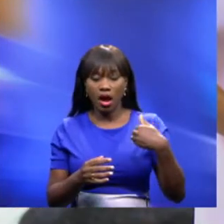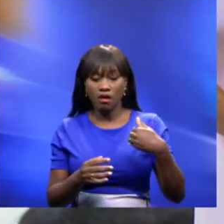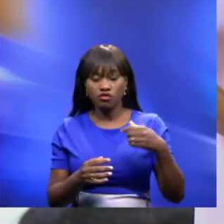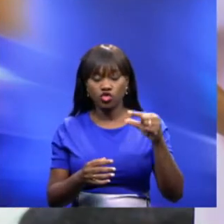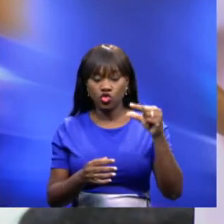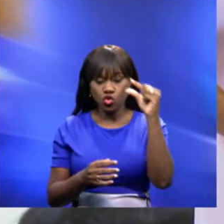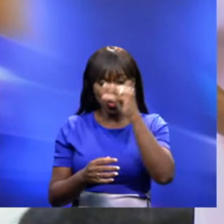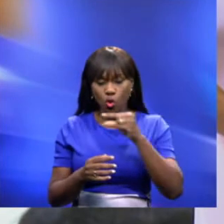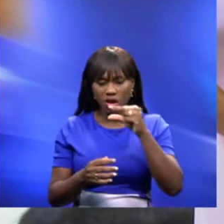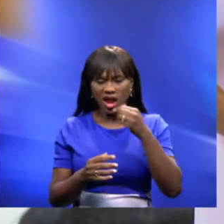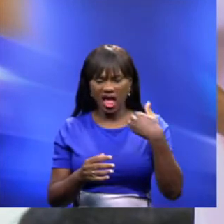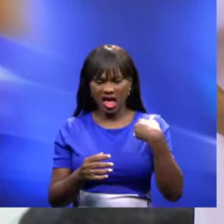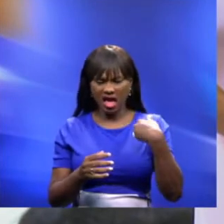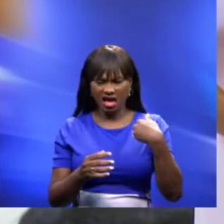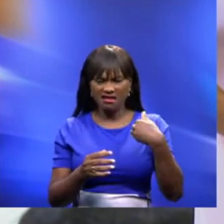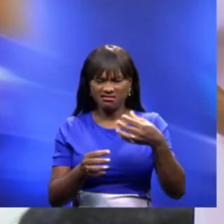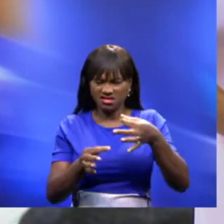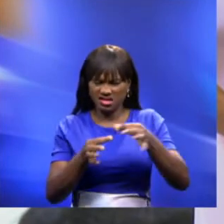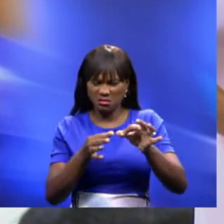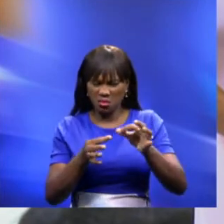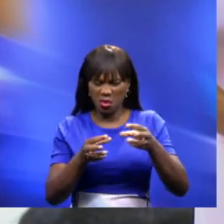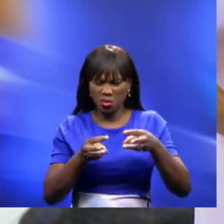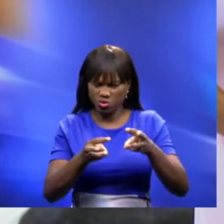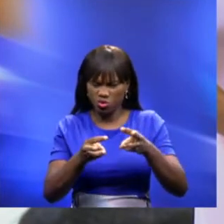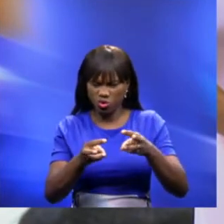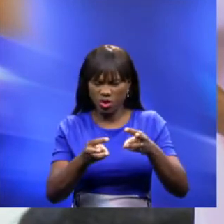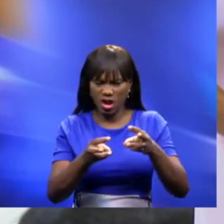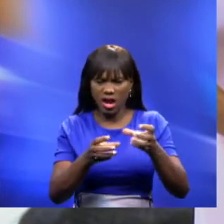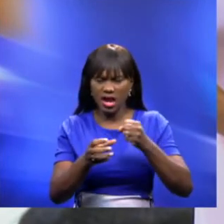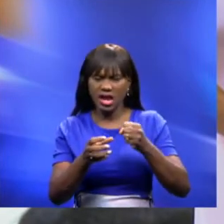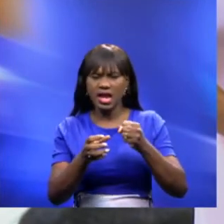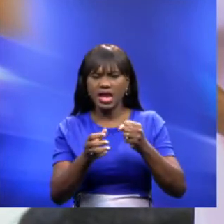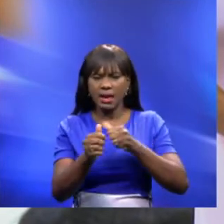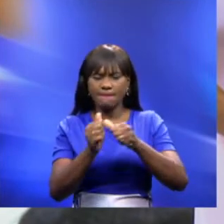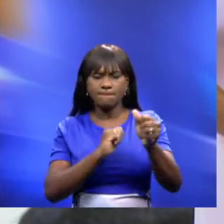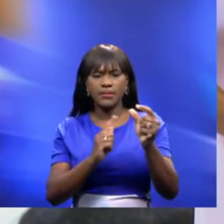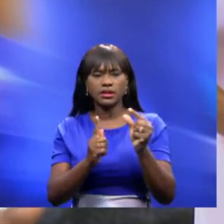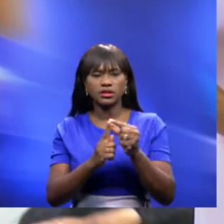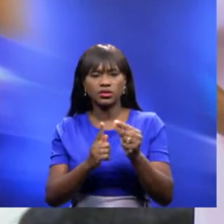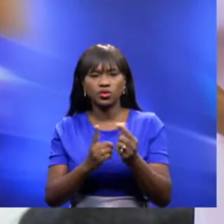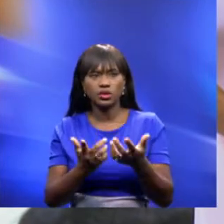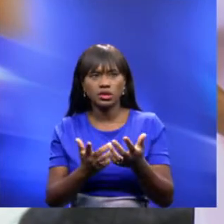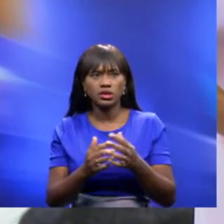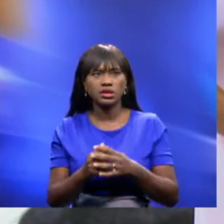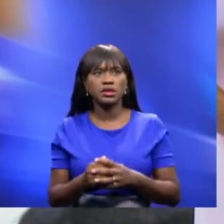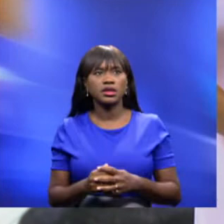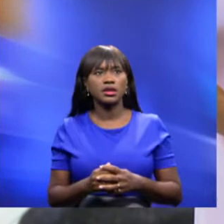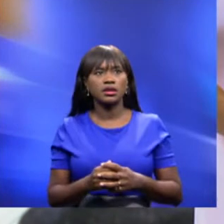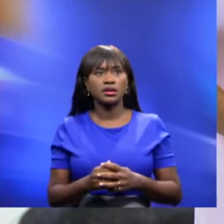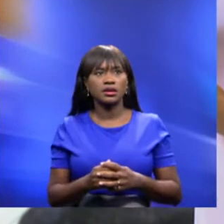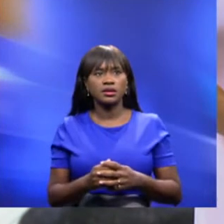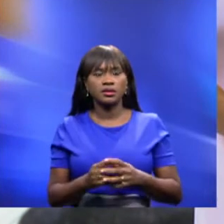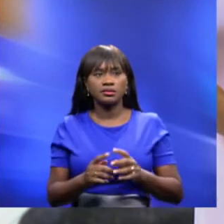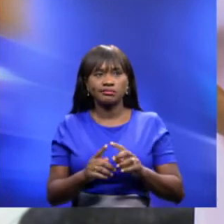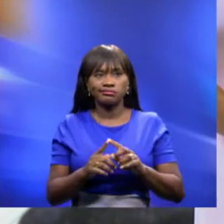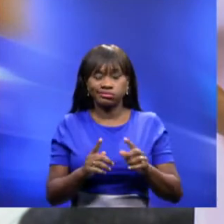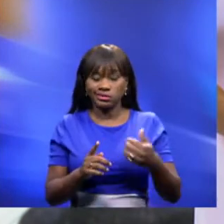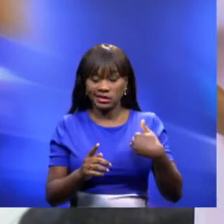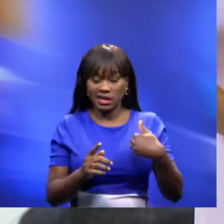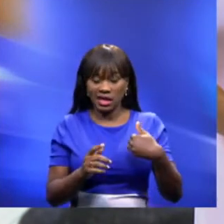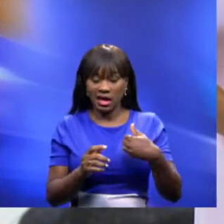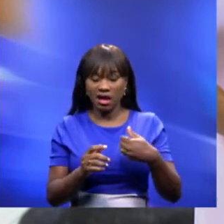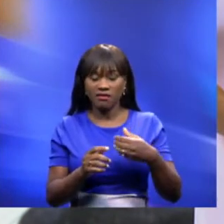may provide that online so that they could have a secure password. Having a secure password with your